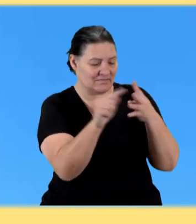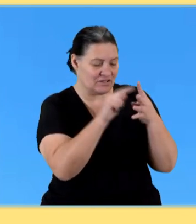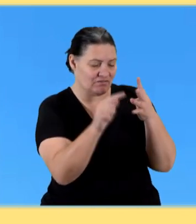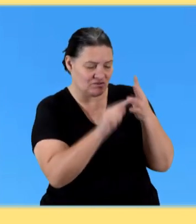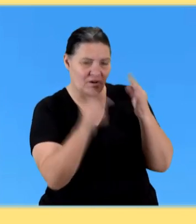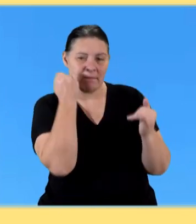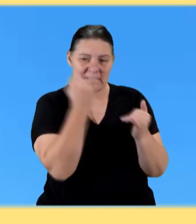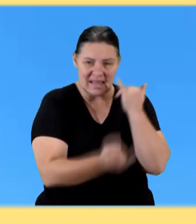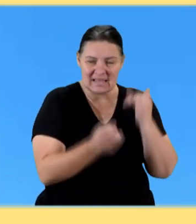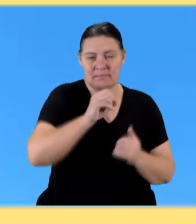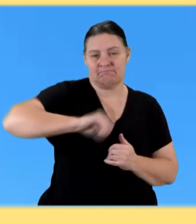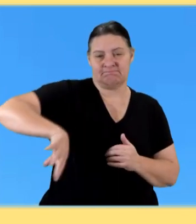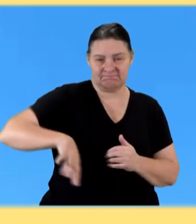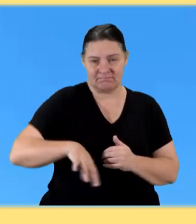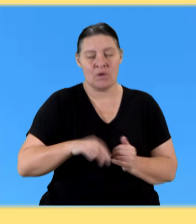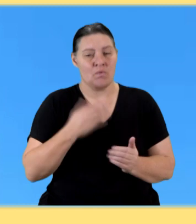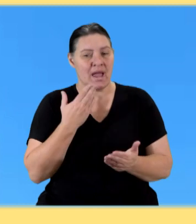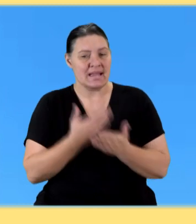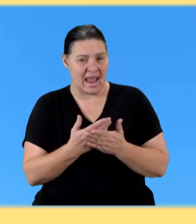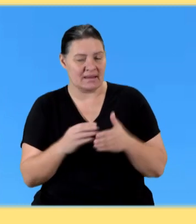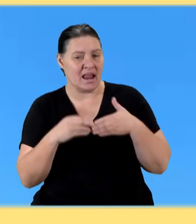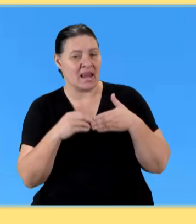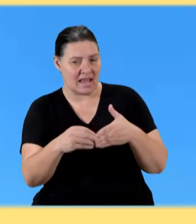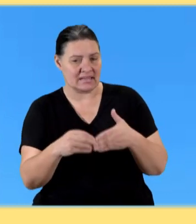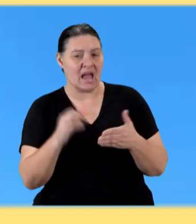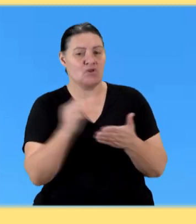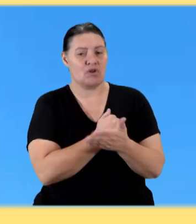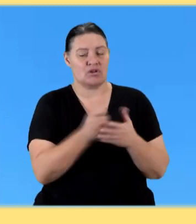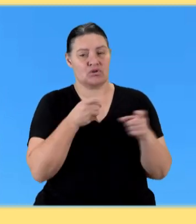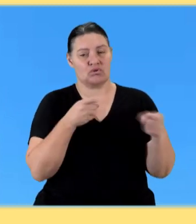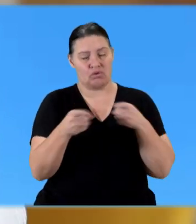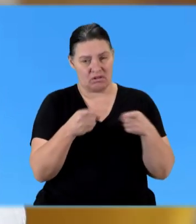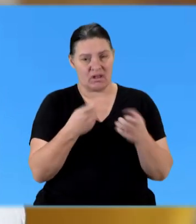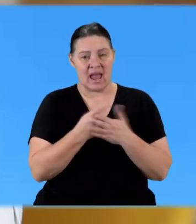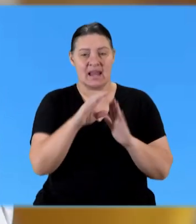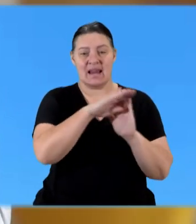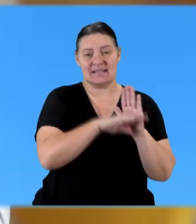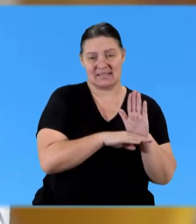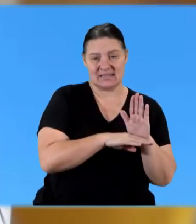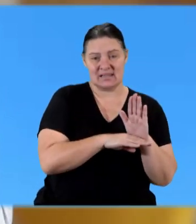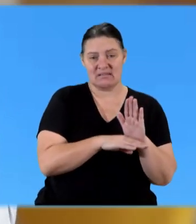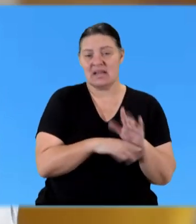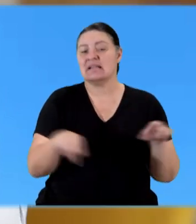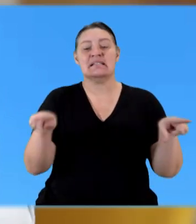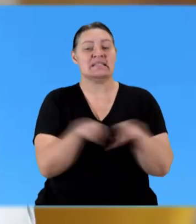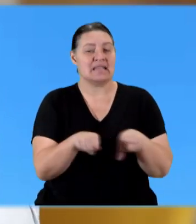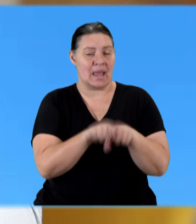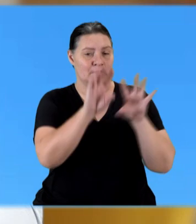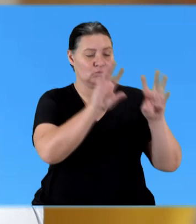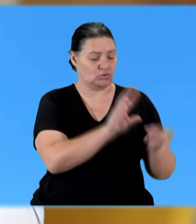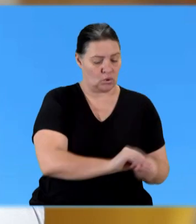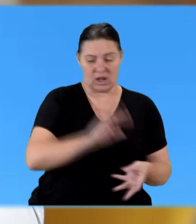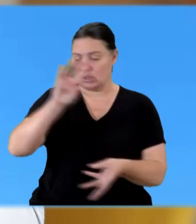different types of errors and omissions that can lead to the creditors control and the creditors list not having the